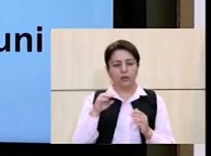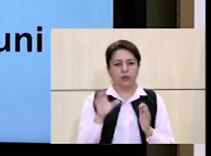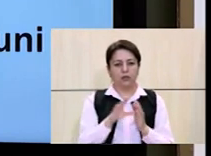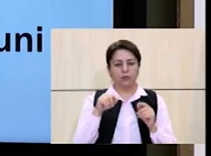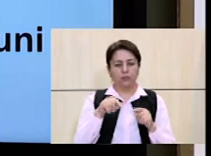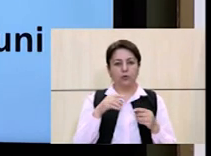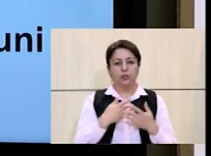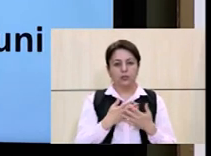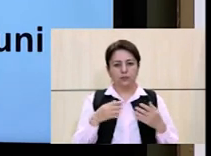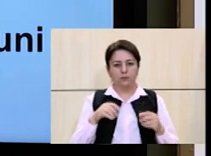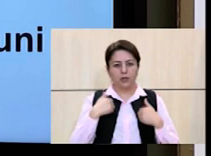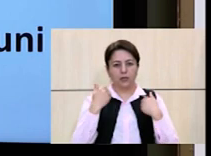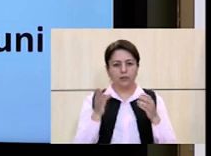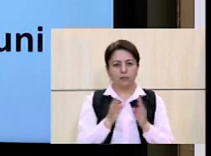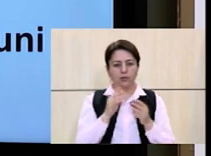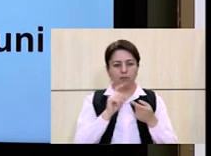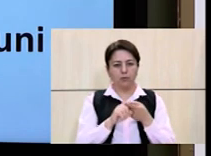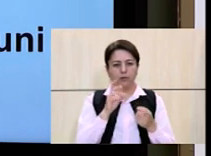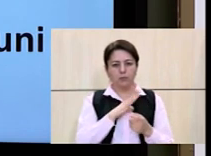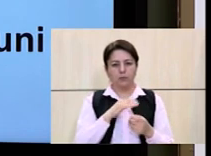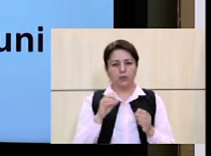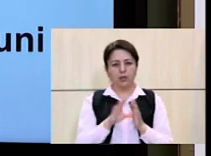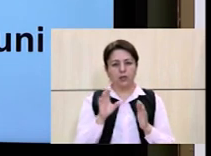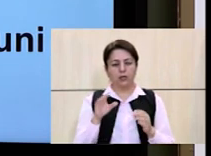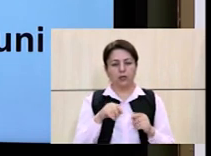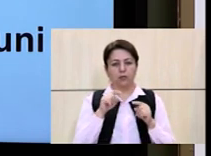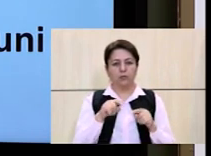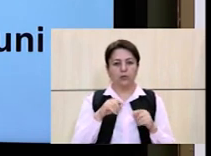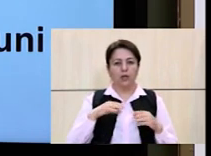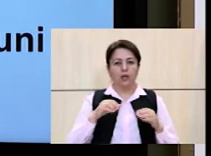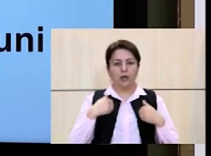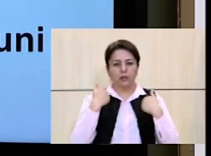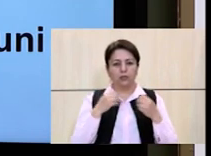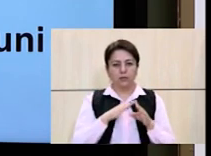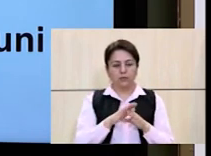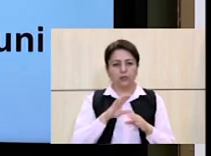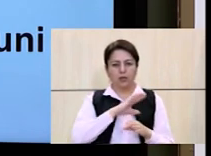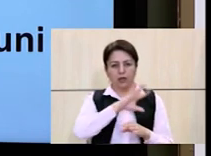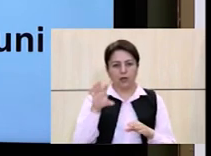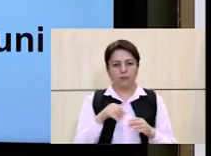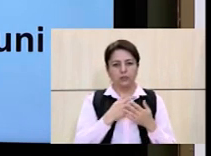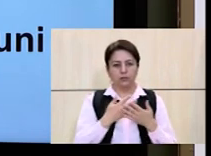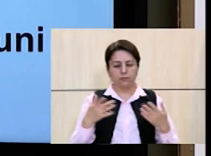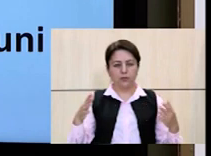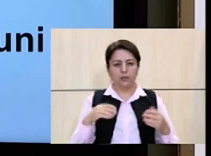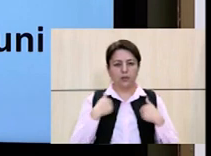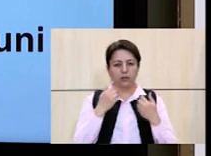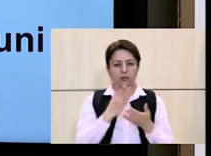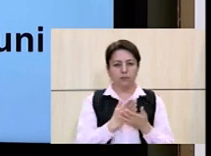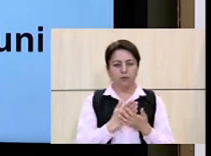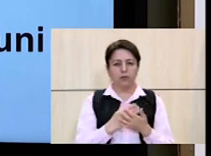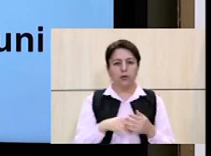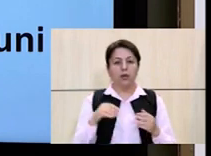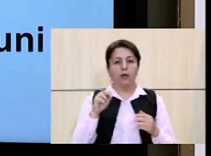bog'liq bo'lgan energiya. Ya'ni harakat qilayotgan barcha jismlarda kinetik energiya mavjud. Potensial energiya esa